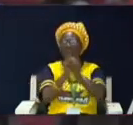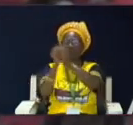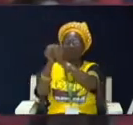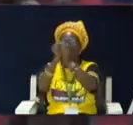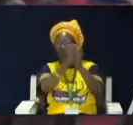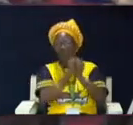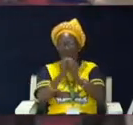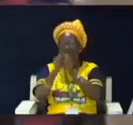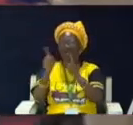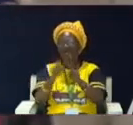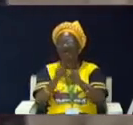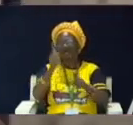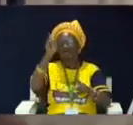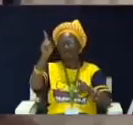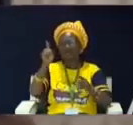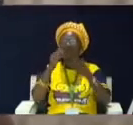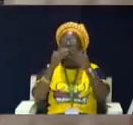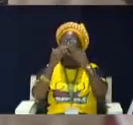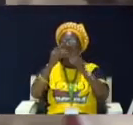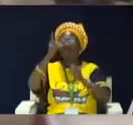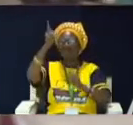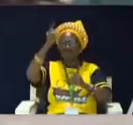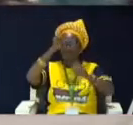Thank you, Father.